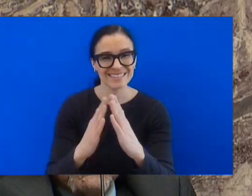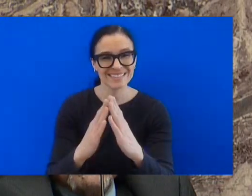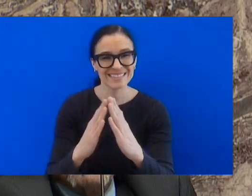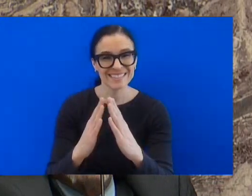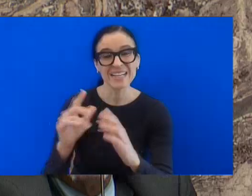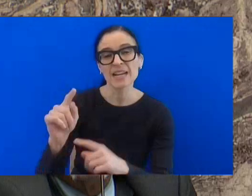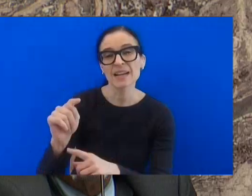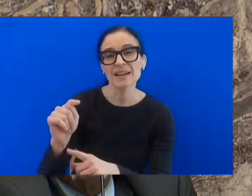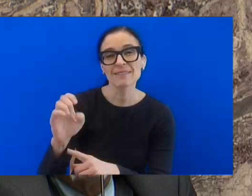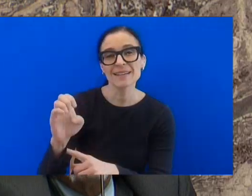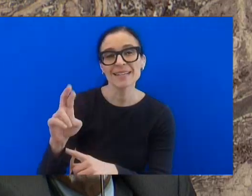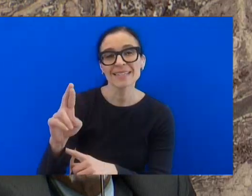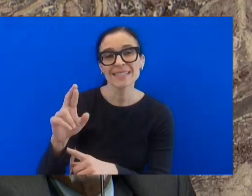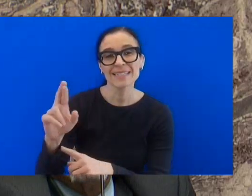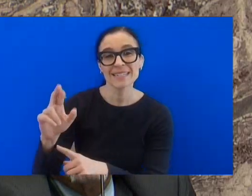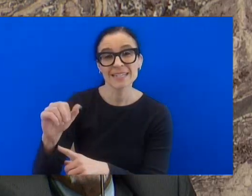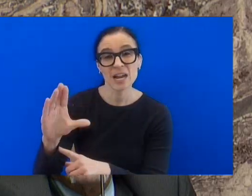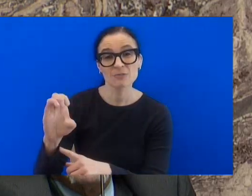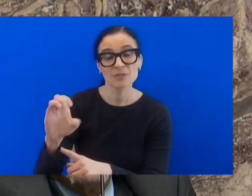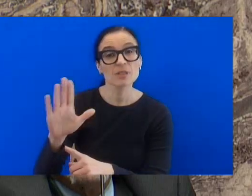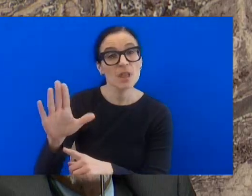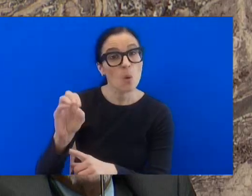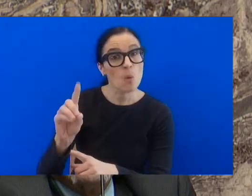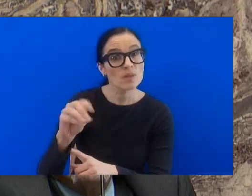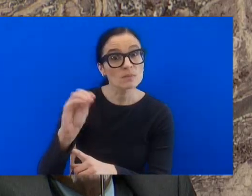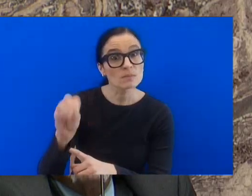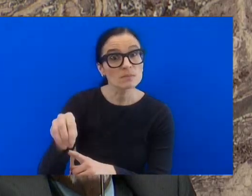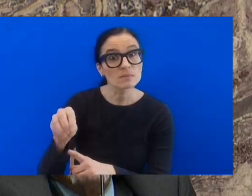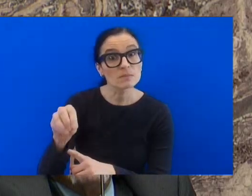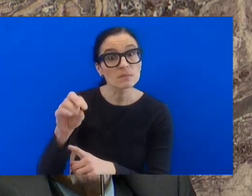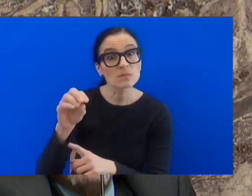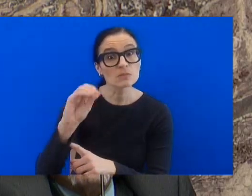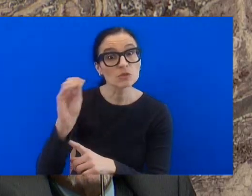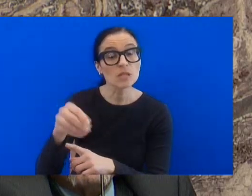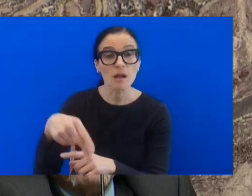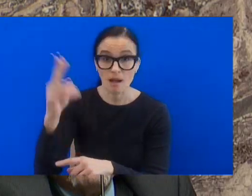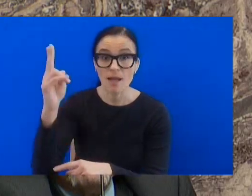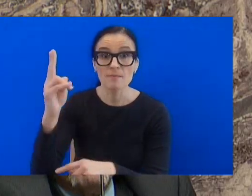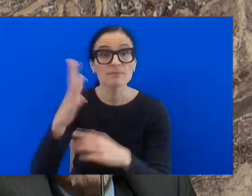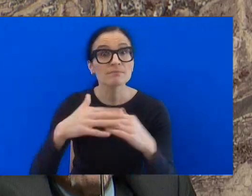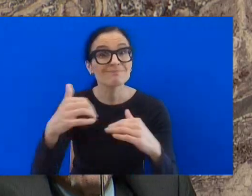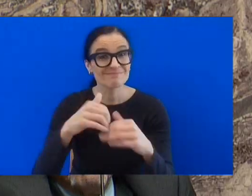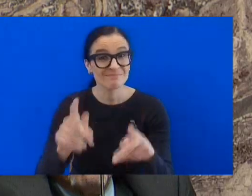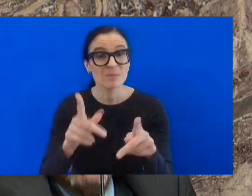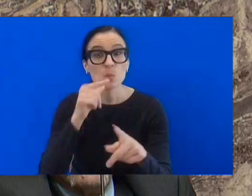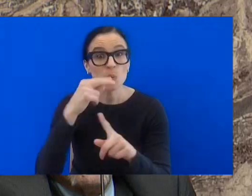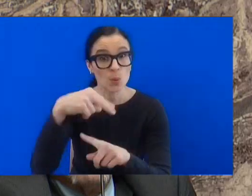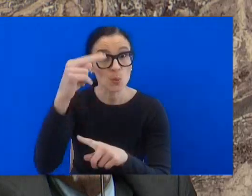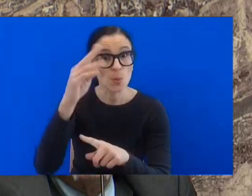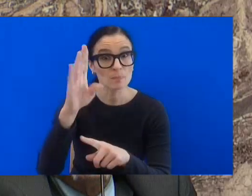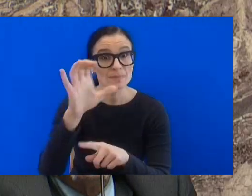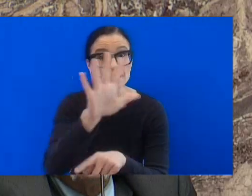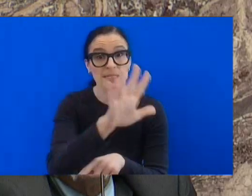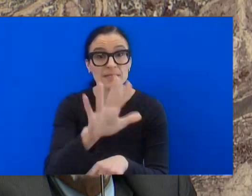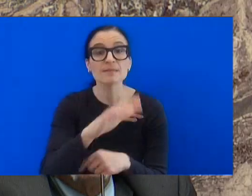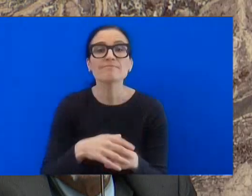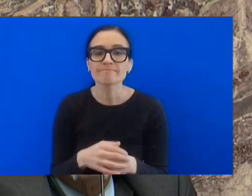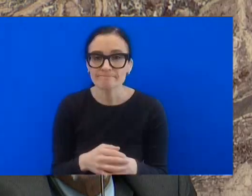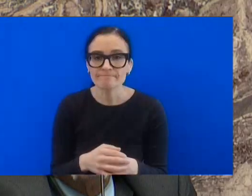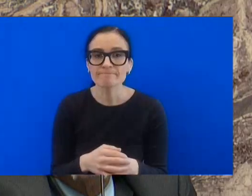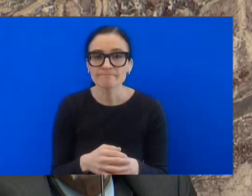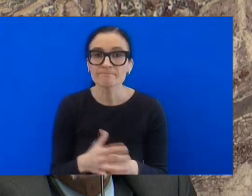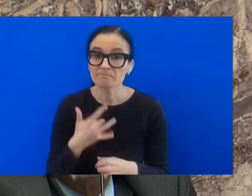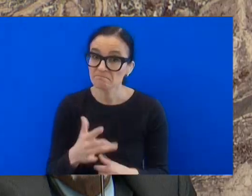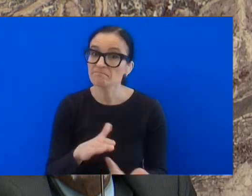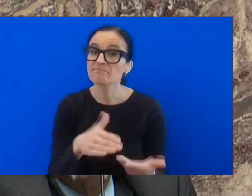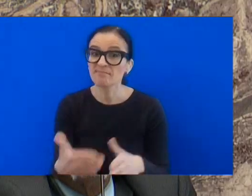Indigenous people in the north are nearly 6 times more likely to die from drugs, yet this government continues to pour millions into